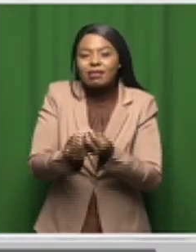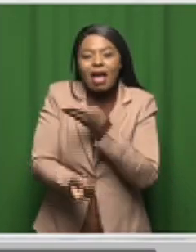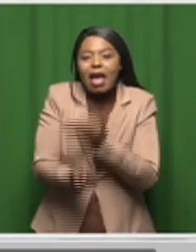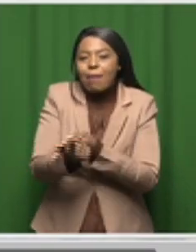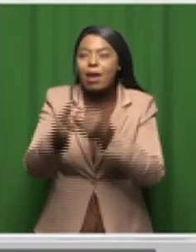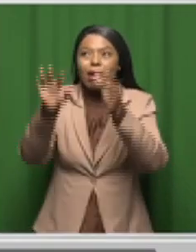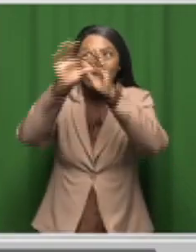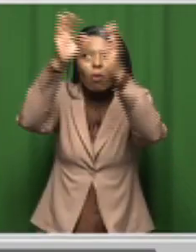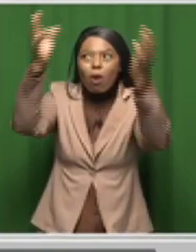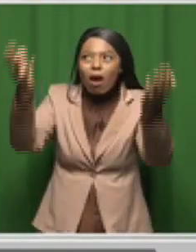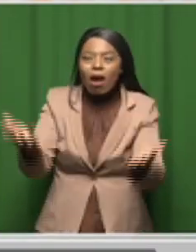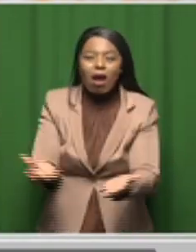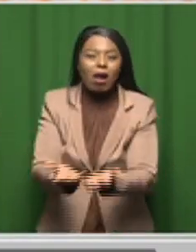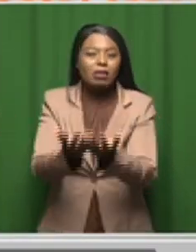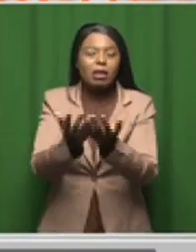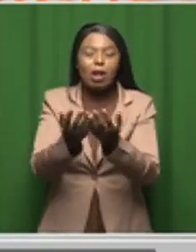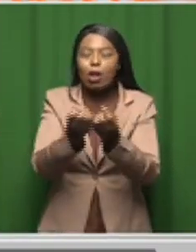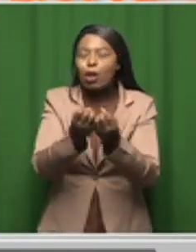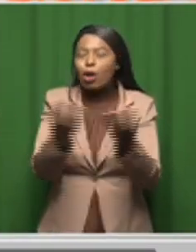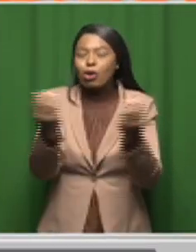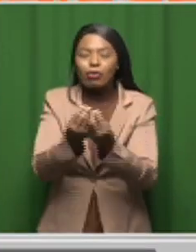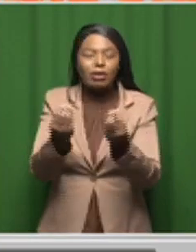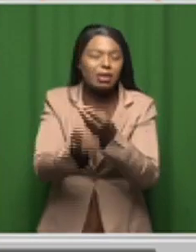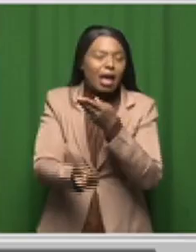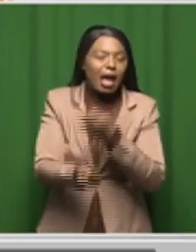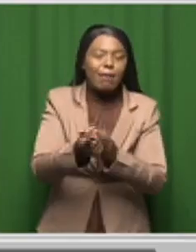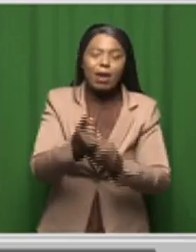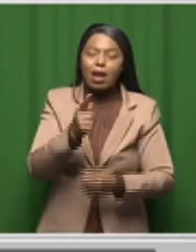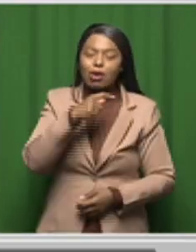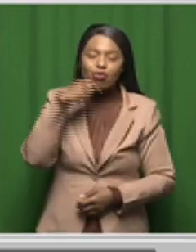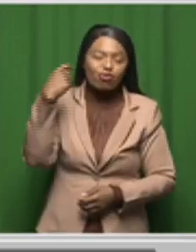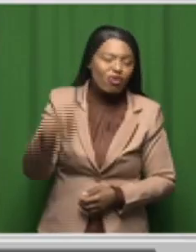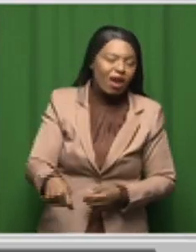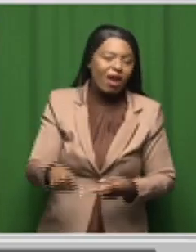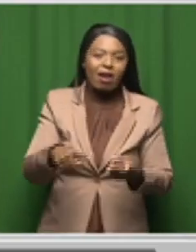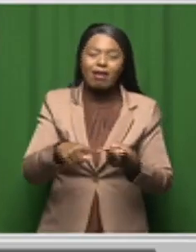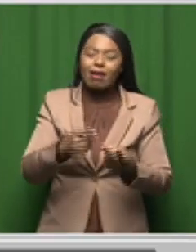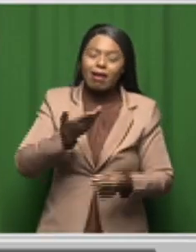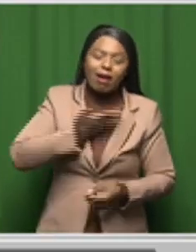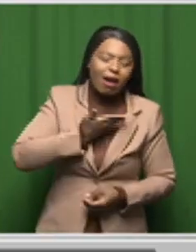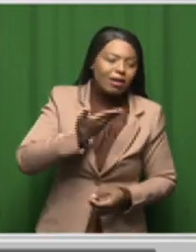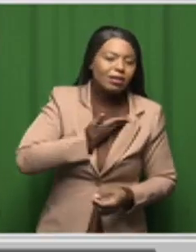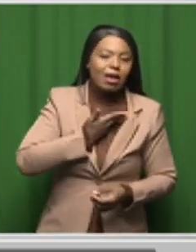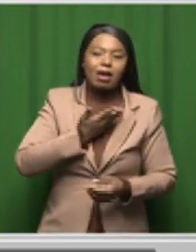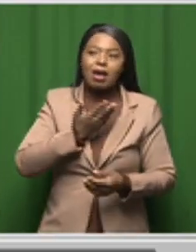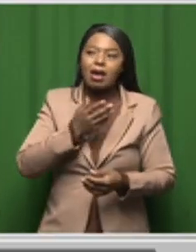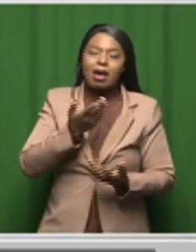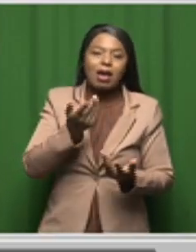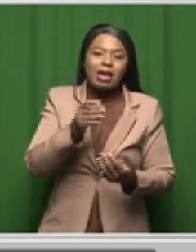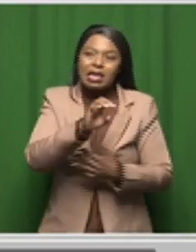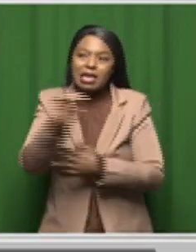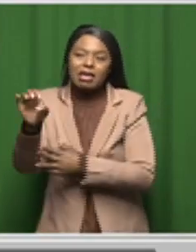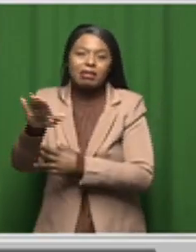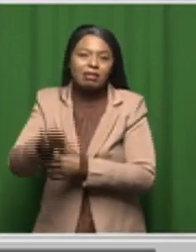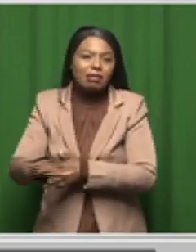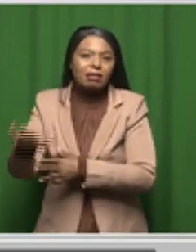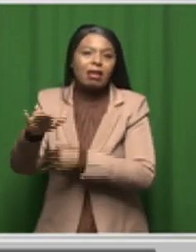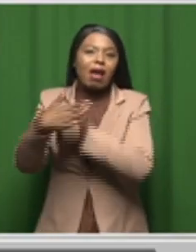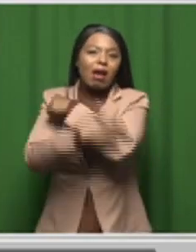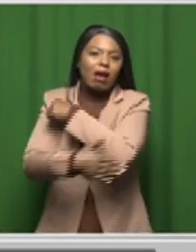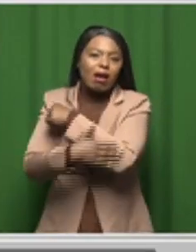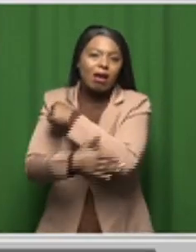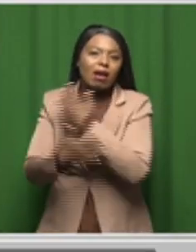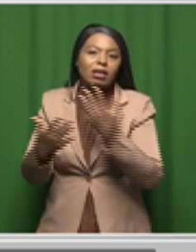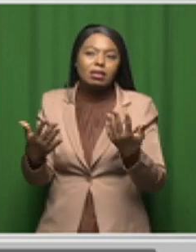devastating wars in the Middle East, in Ukraine, in Gaza. You know, that idea of loss